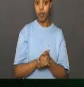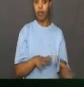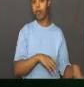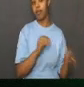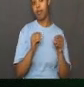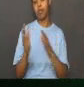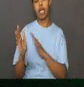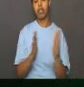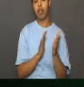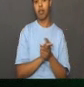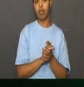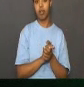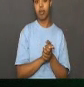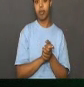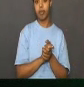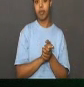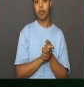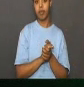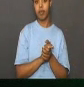Students, let's get ready.